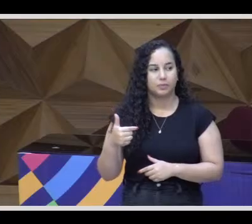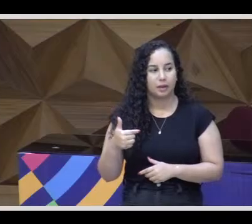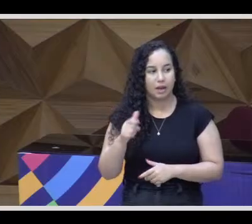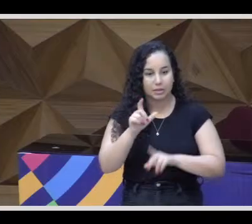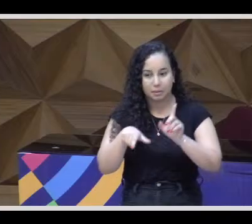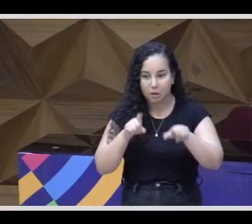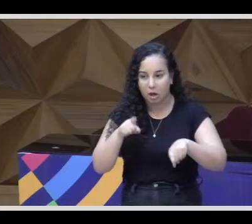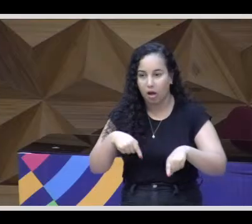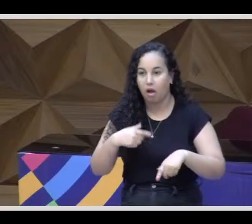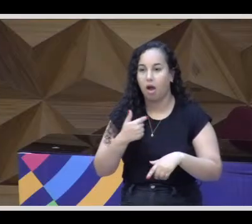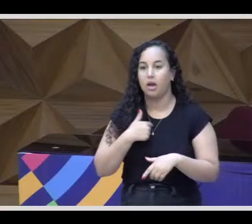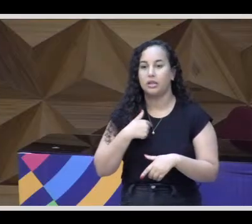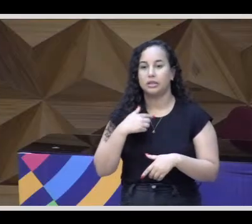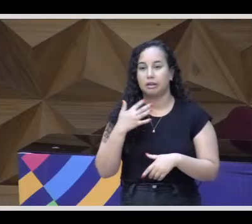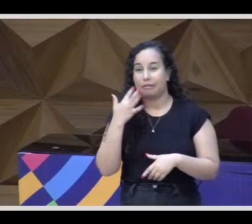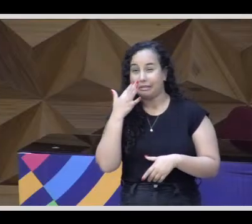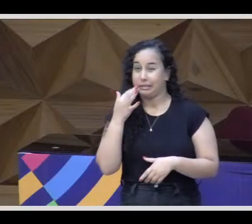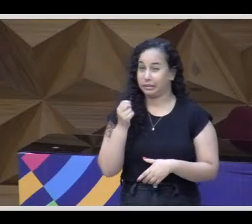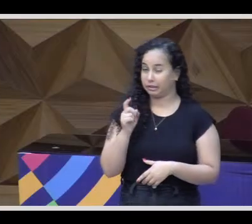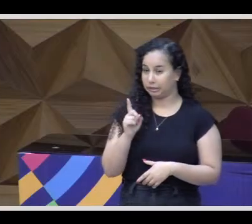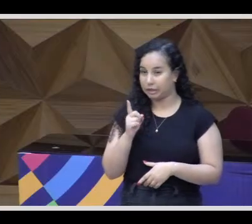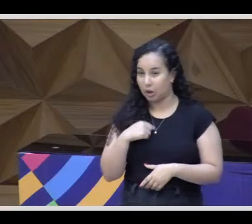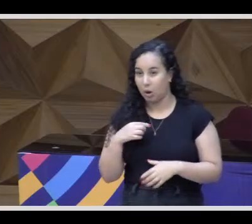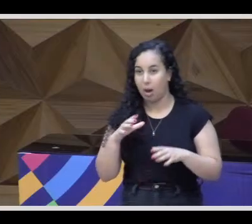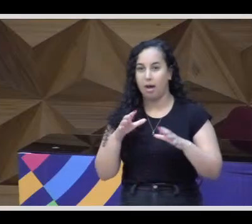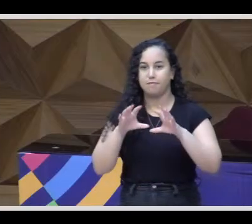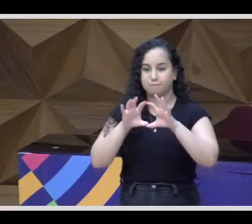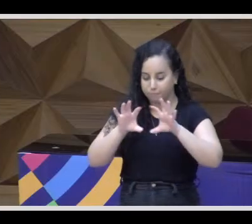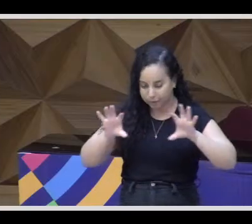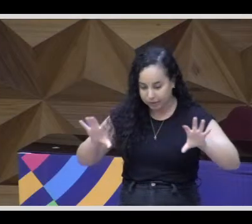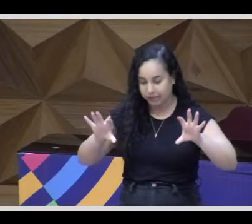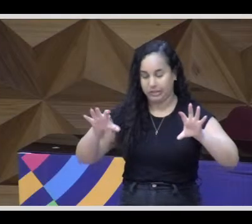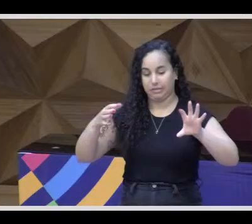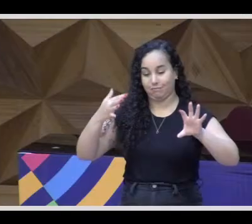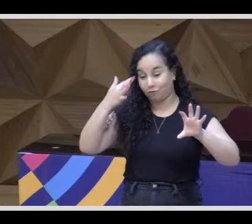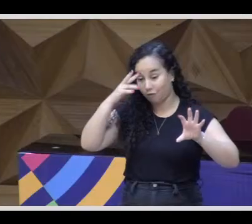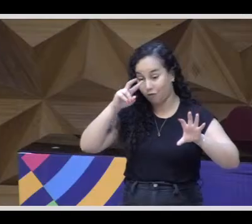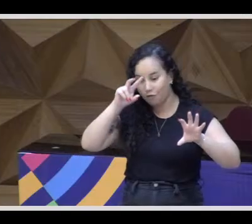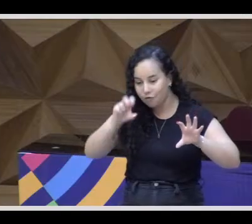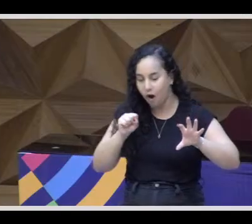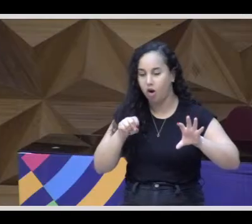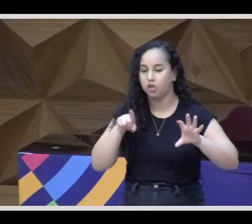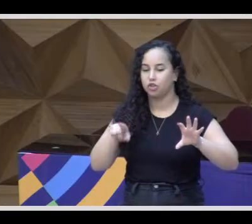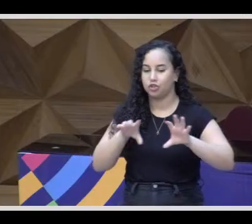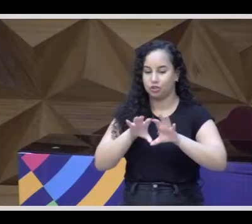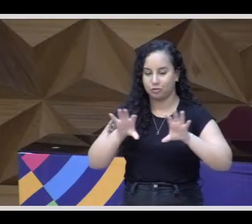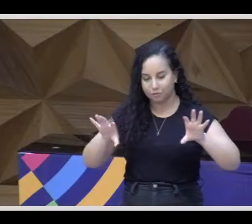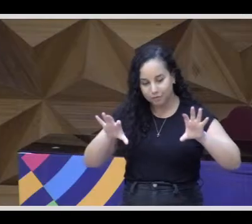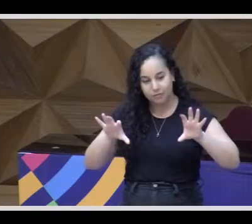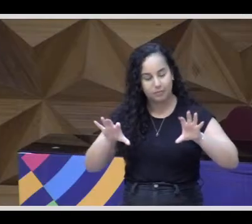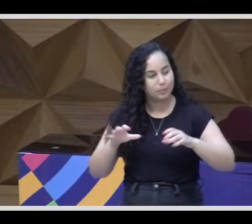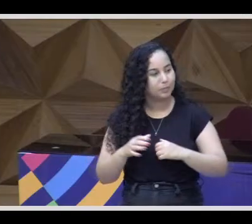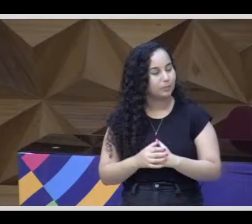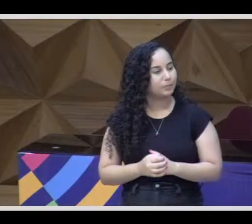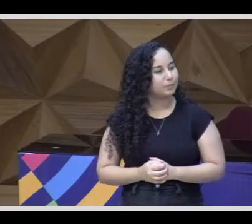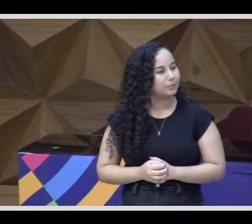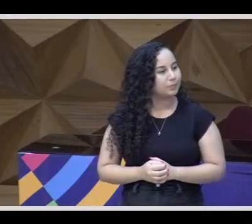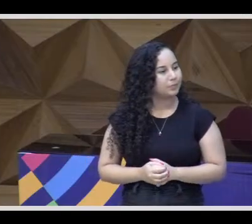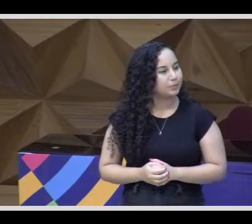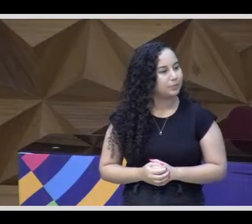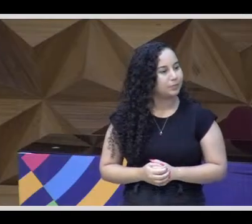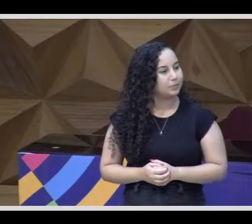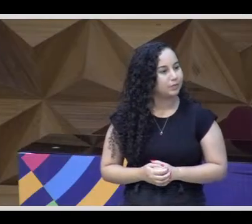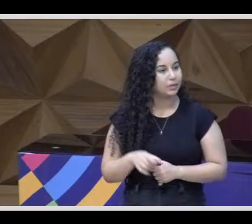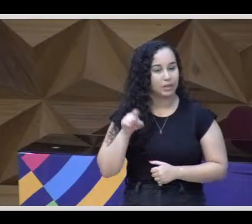very uncertain about the election. The polarization was so high. The affective polarization was so high